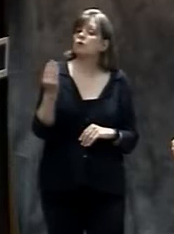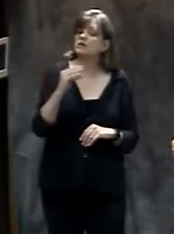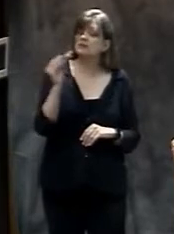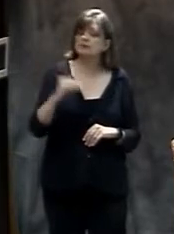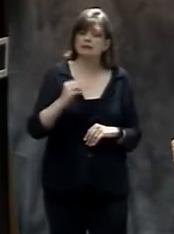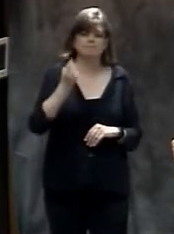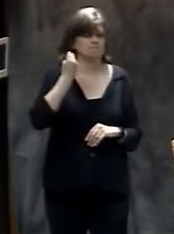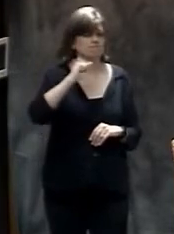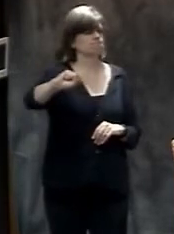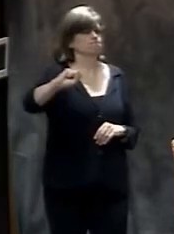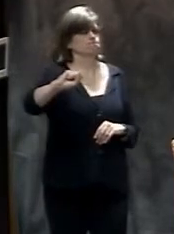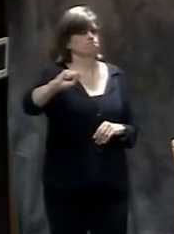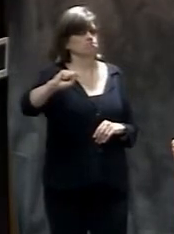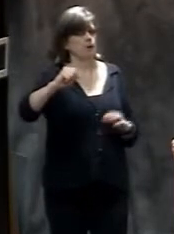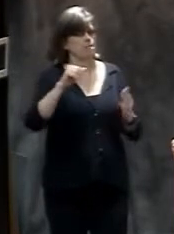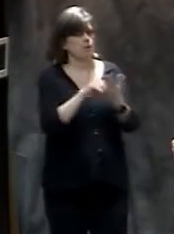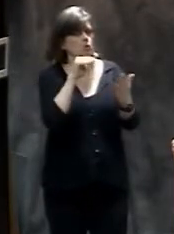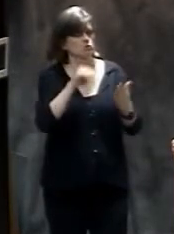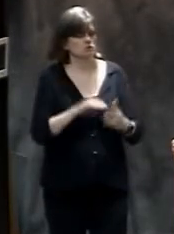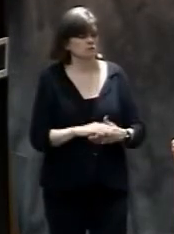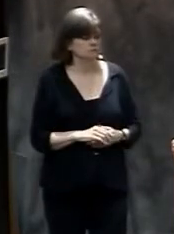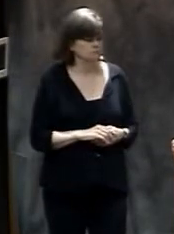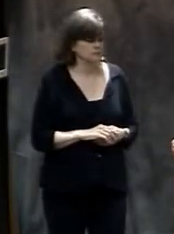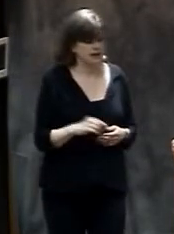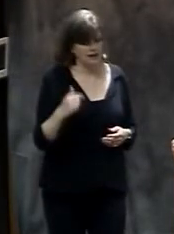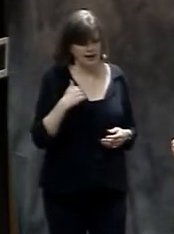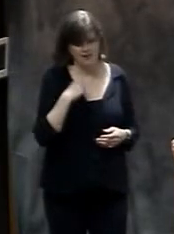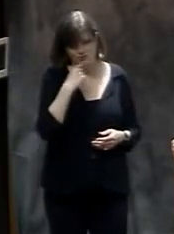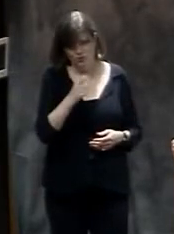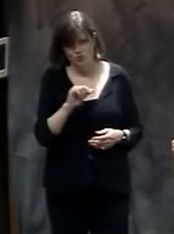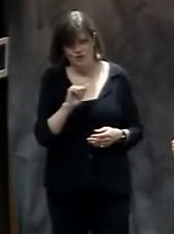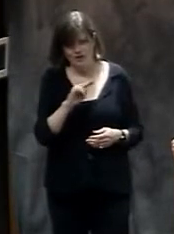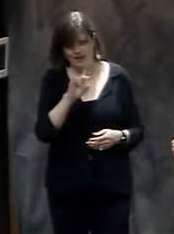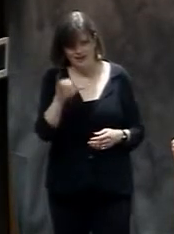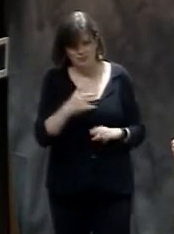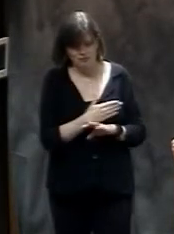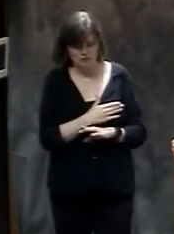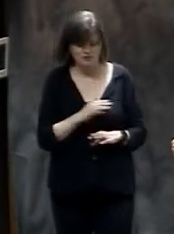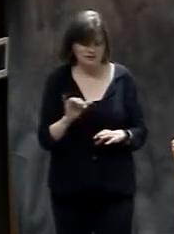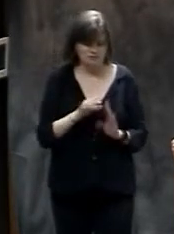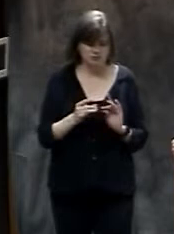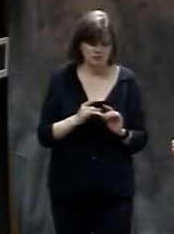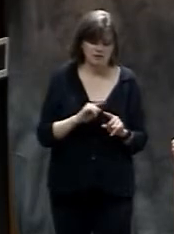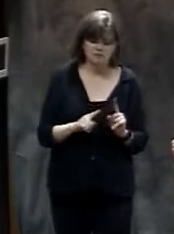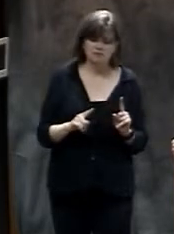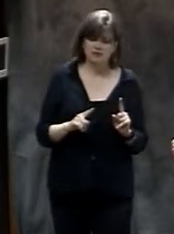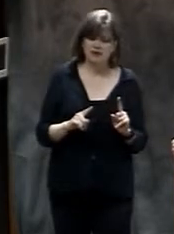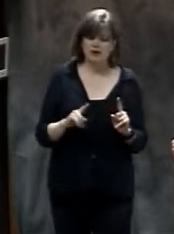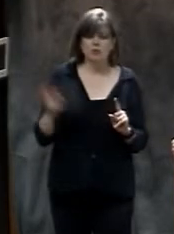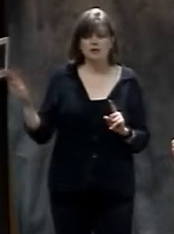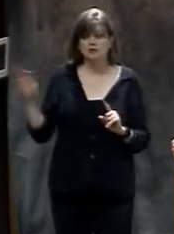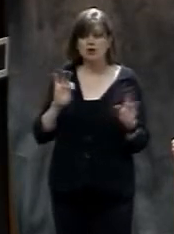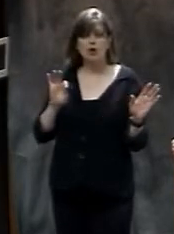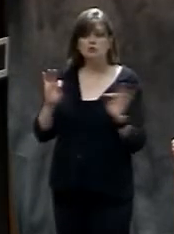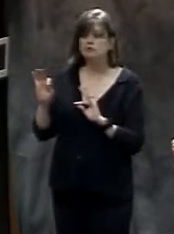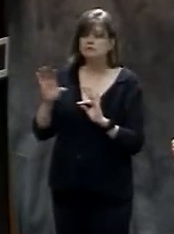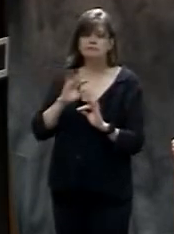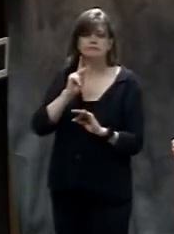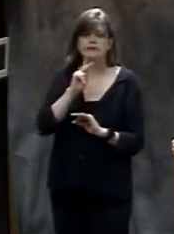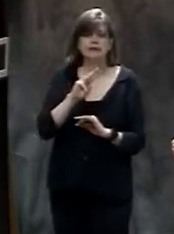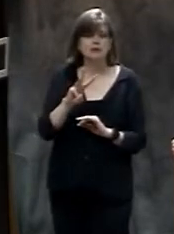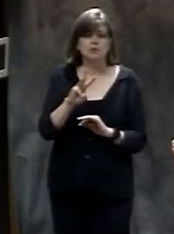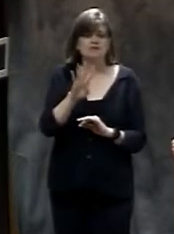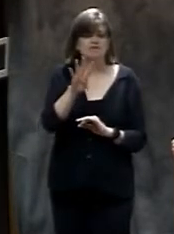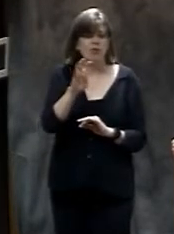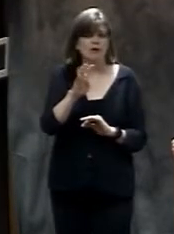opposed. And I've told this story to Andy before, but we did randomly selected households in Key West, 400 of